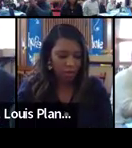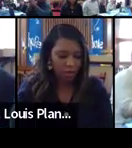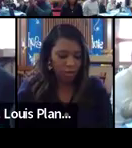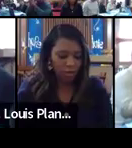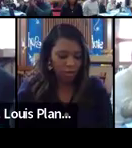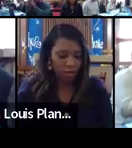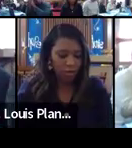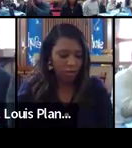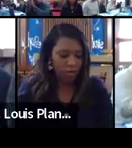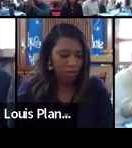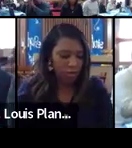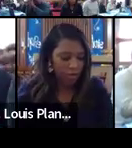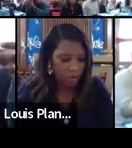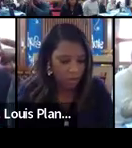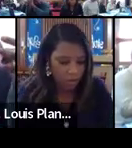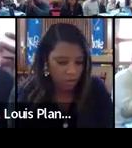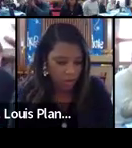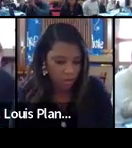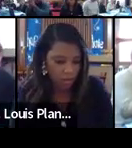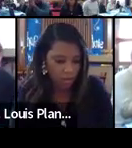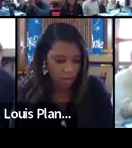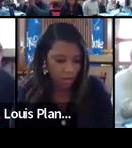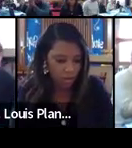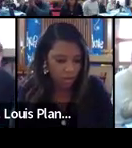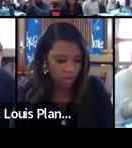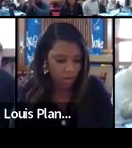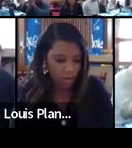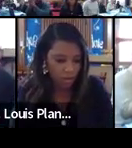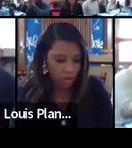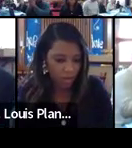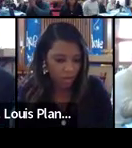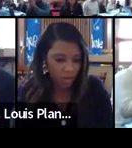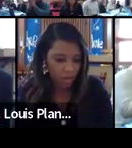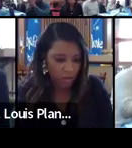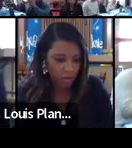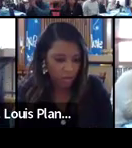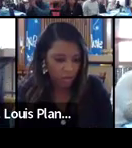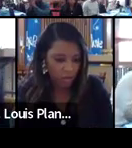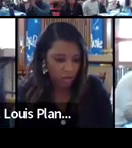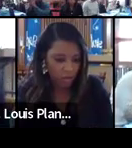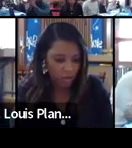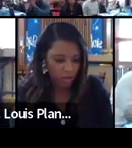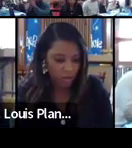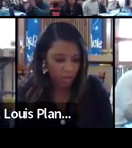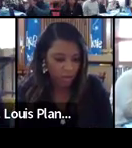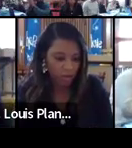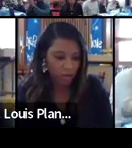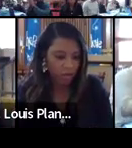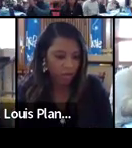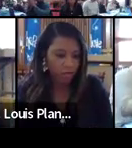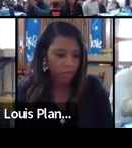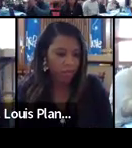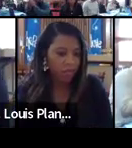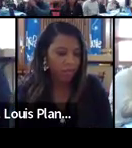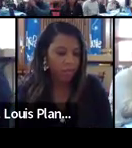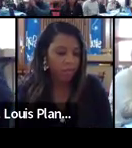fairly straightforward. Parts of them are going to be frustrating and take time. I definitely echo